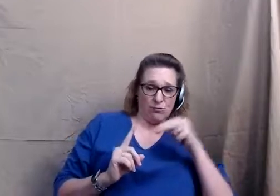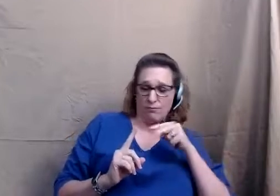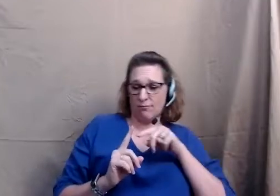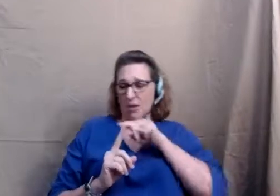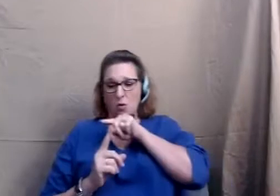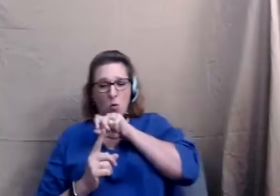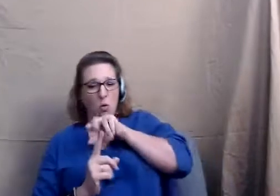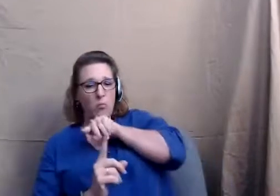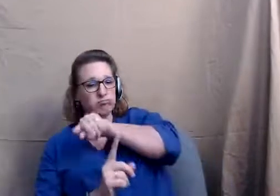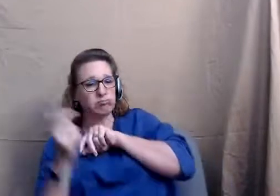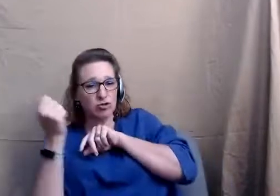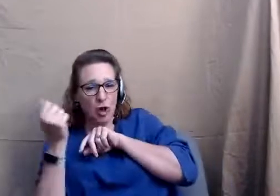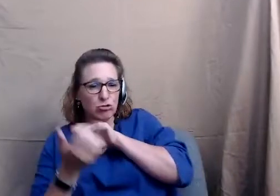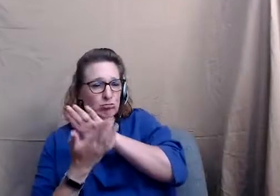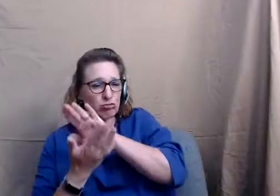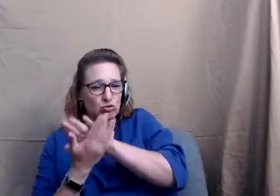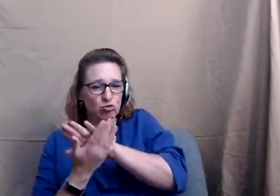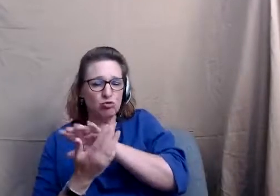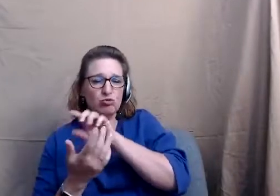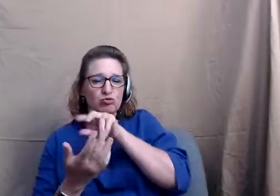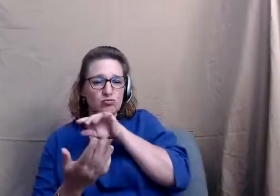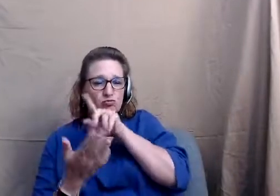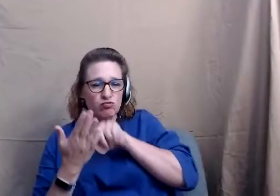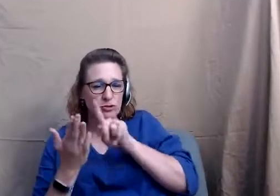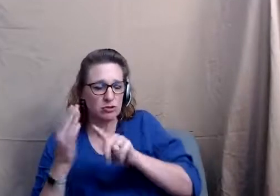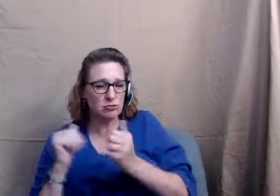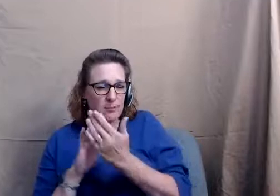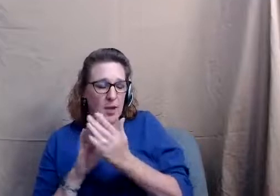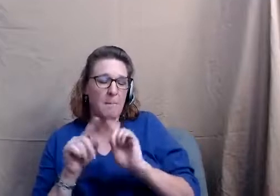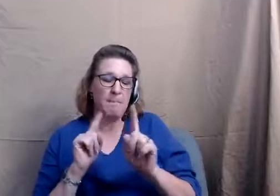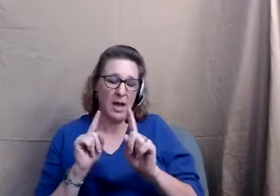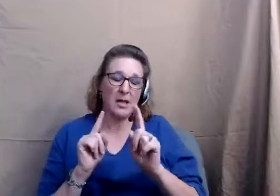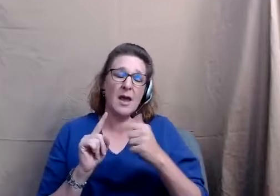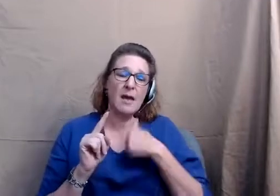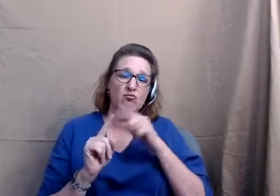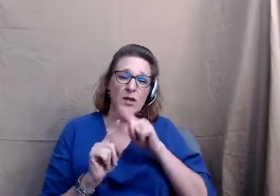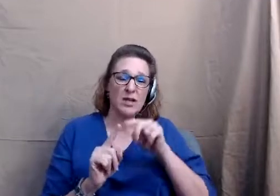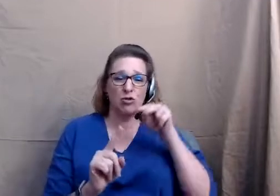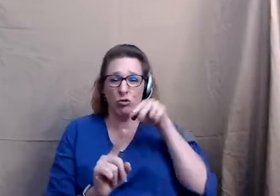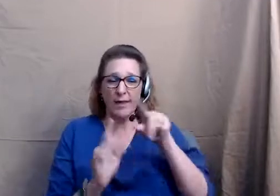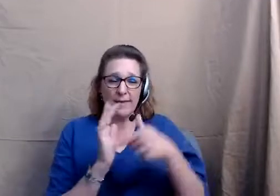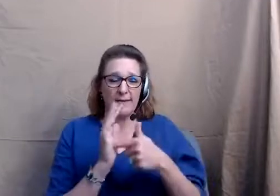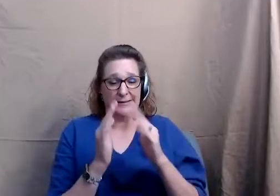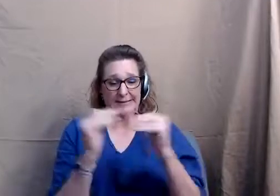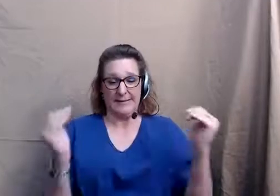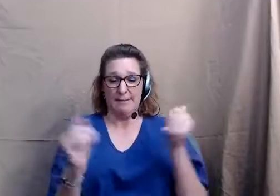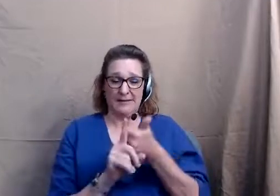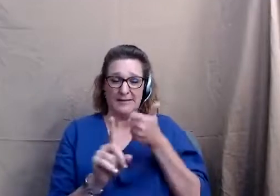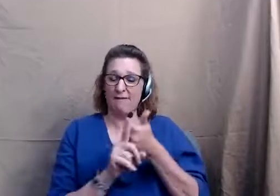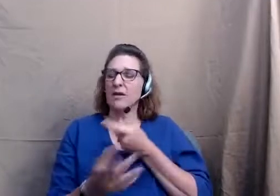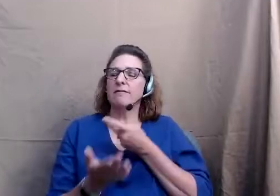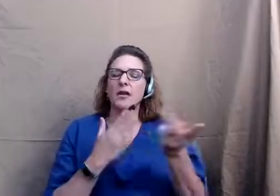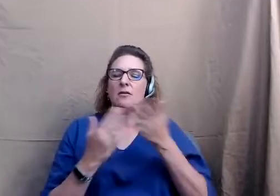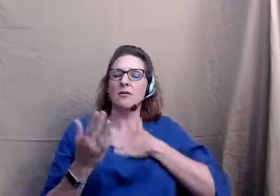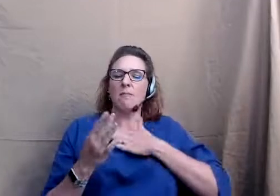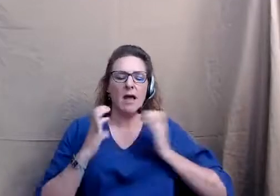academic standpoint. I am interested in this because this system fails my clients on a regular basis. The argument